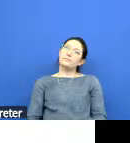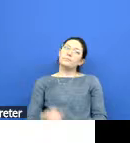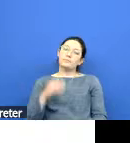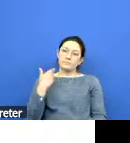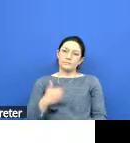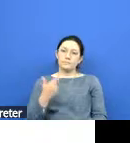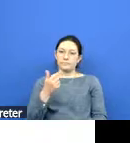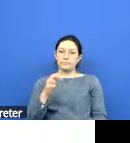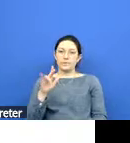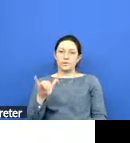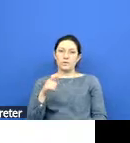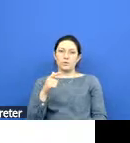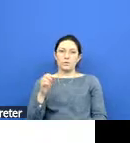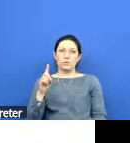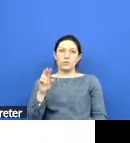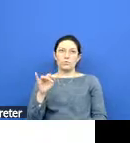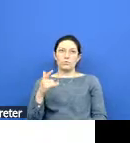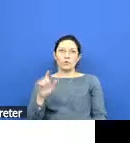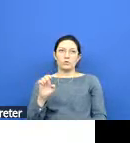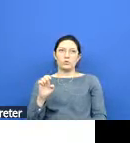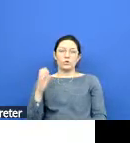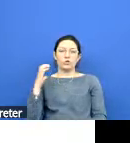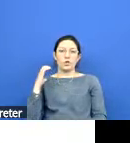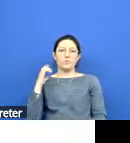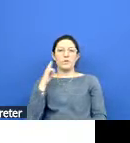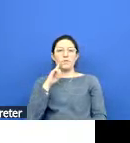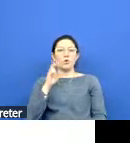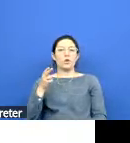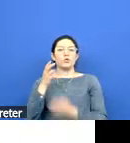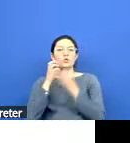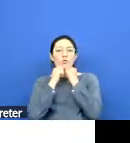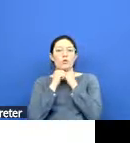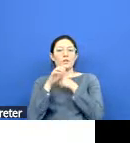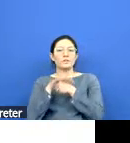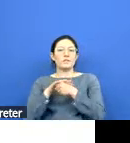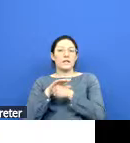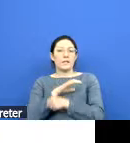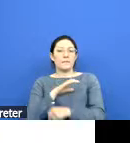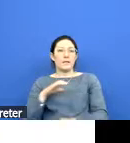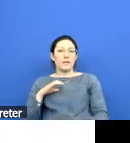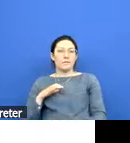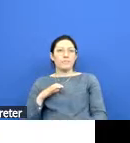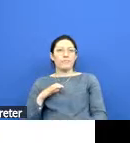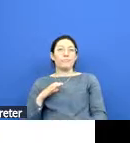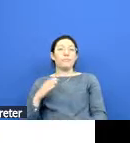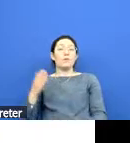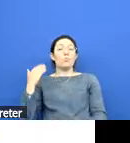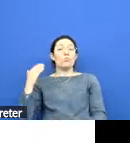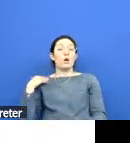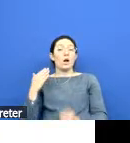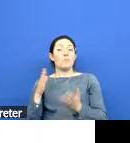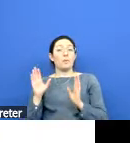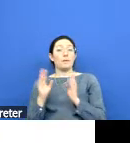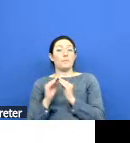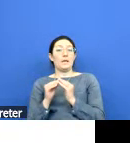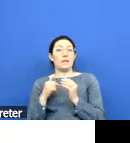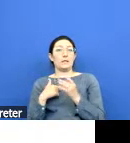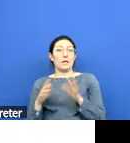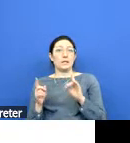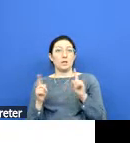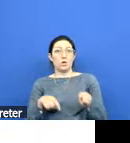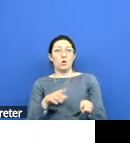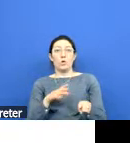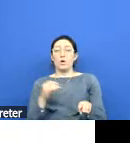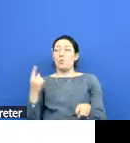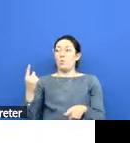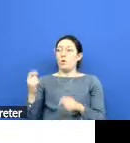Gary Goodridge, Chairman of the Historic Site Committee. At prior public meetings which I attended, and the one